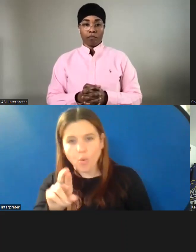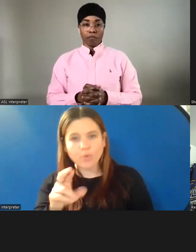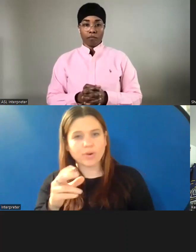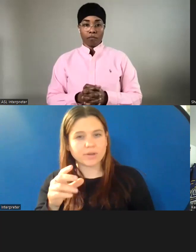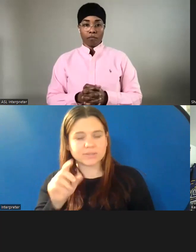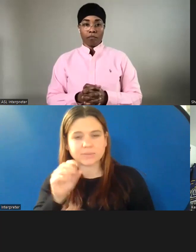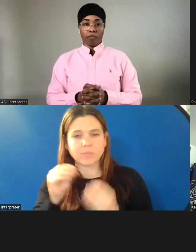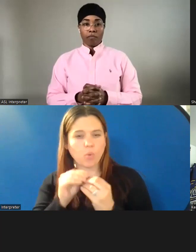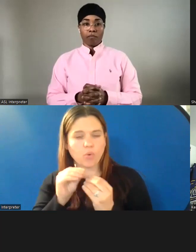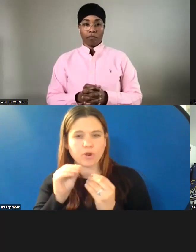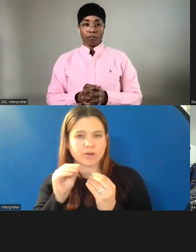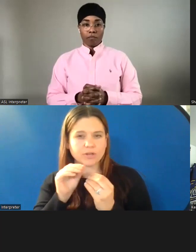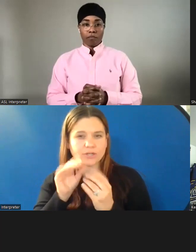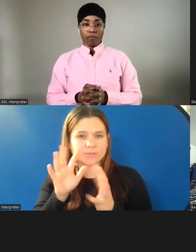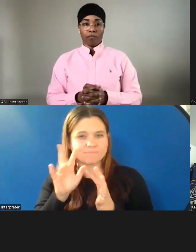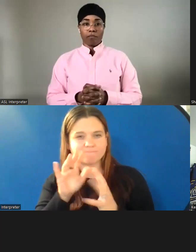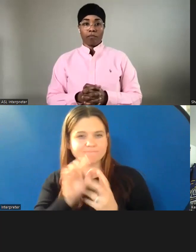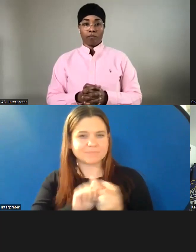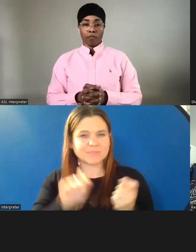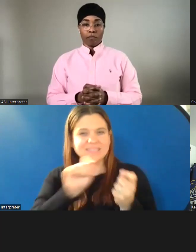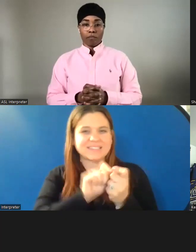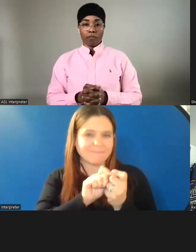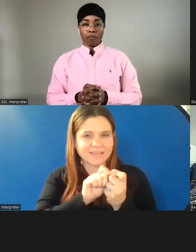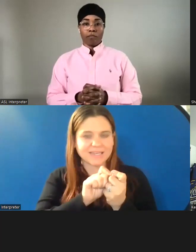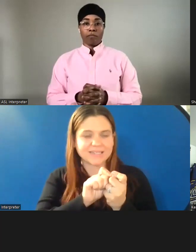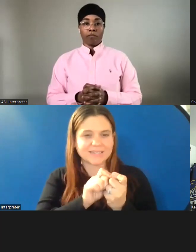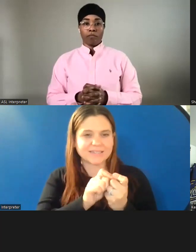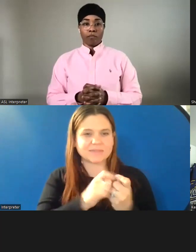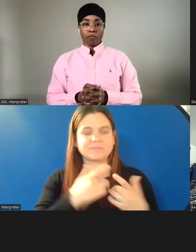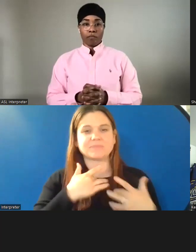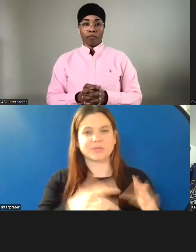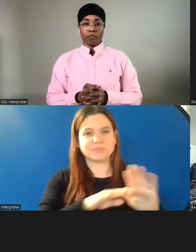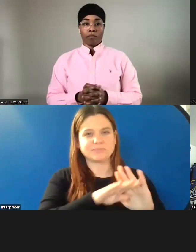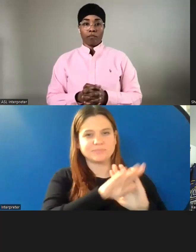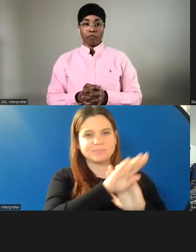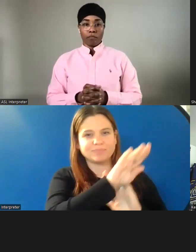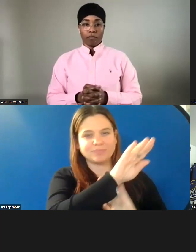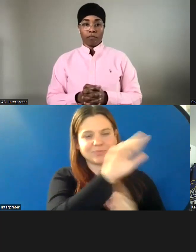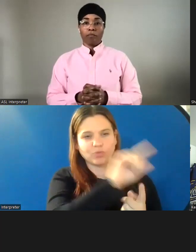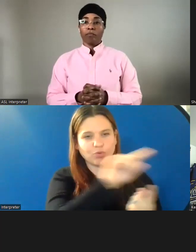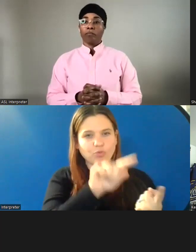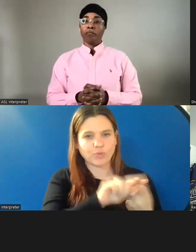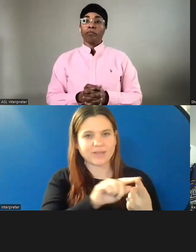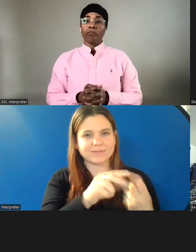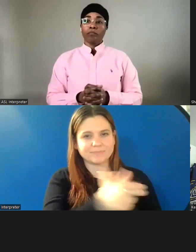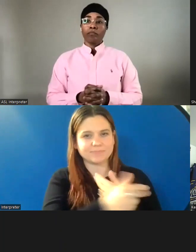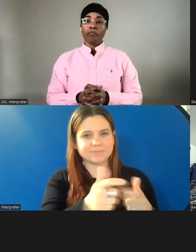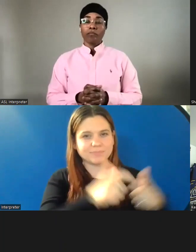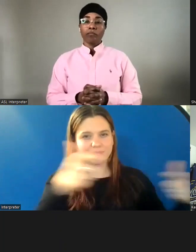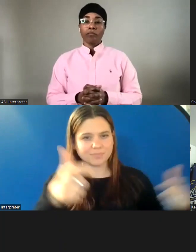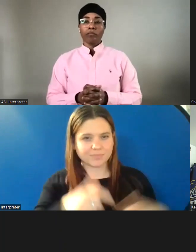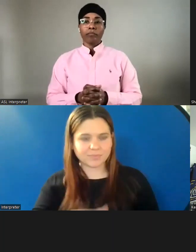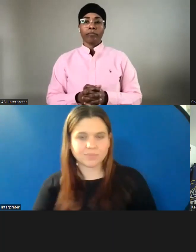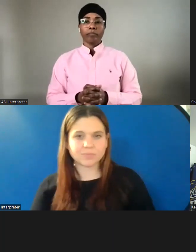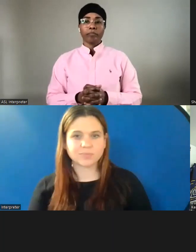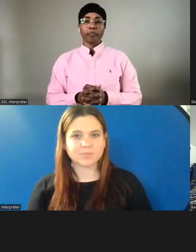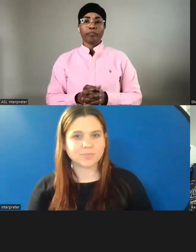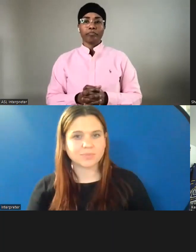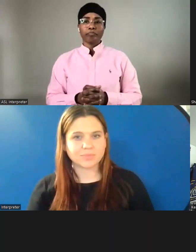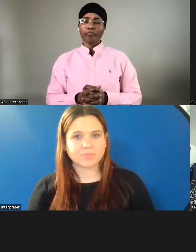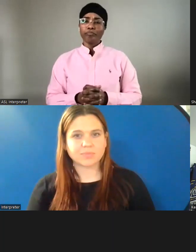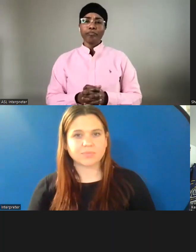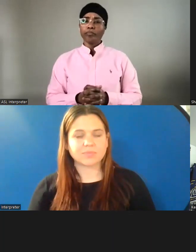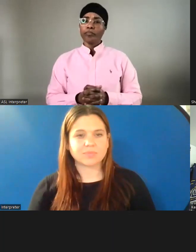interval age where you have the highest hare use, hare habitat? We haven't had a lot of burns